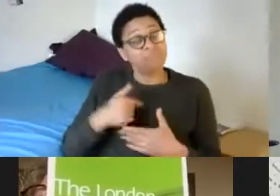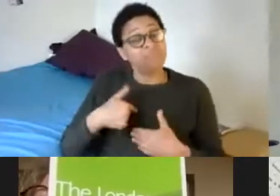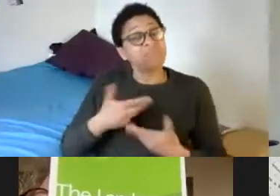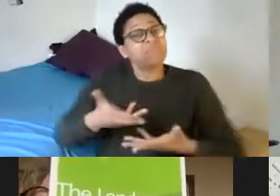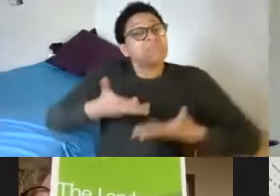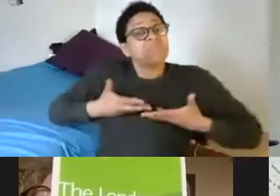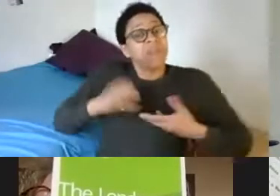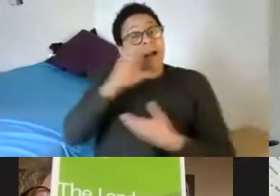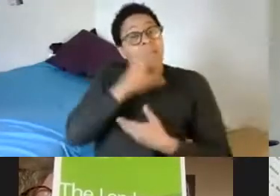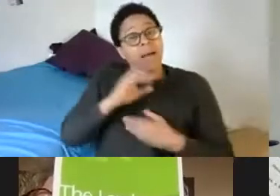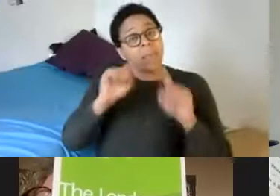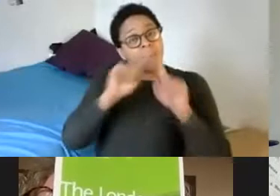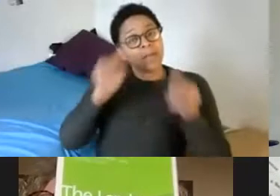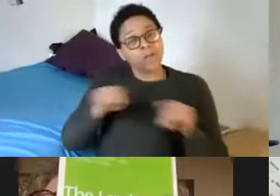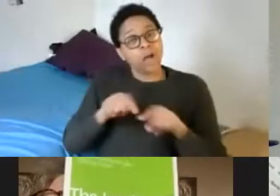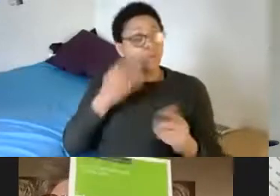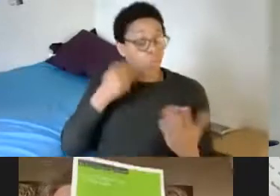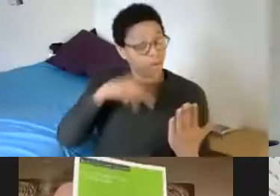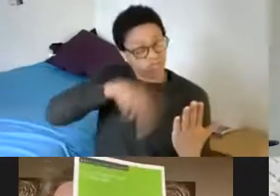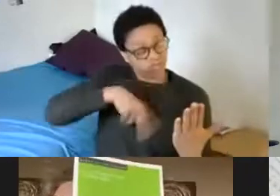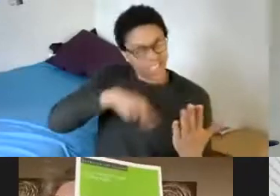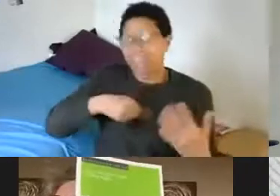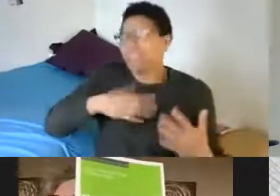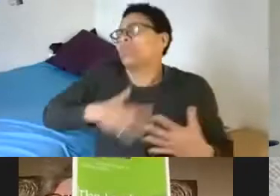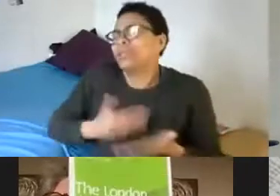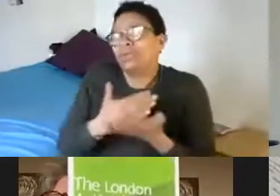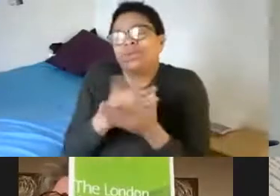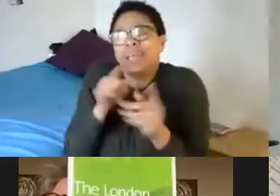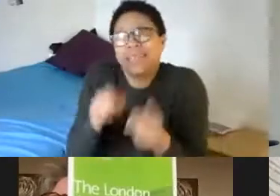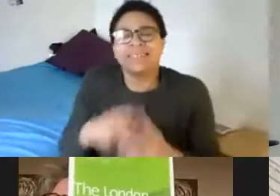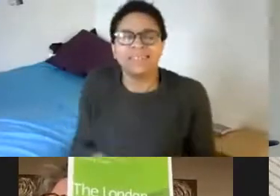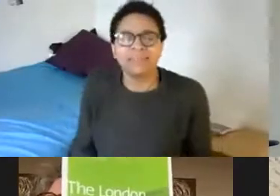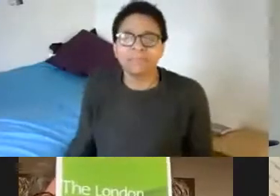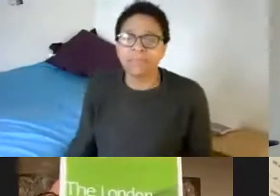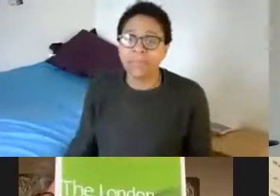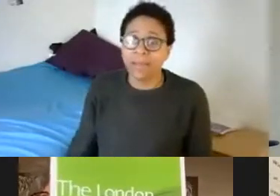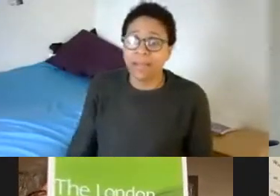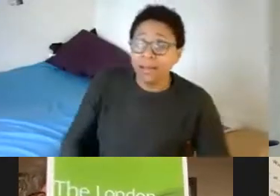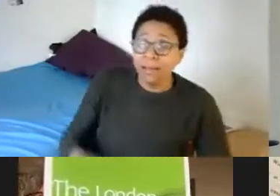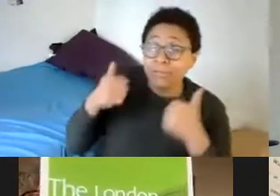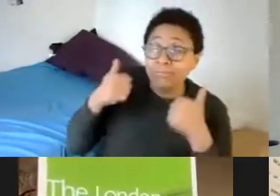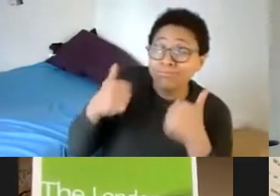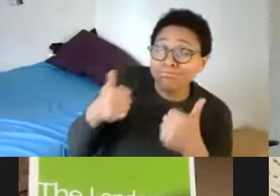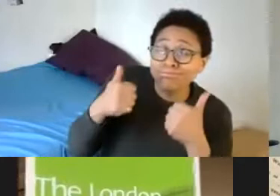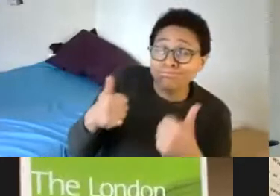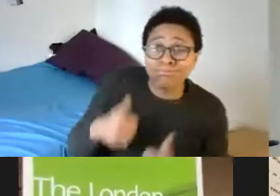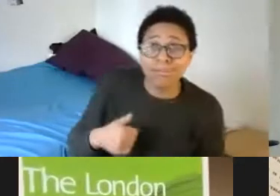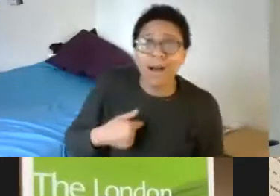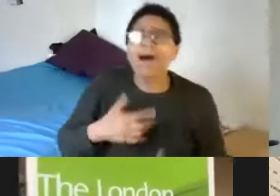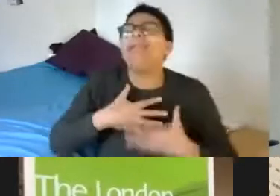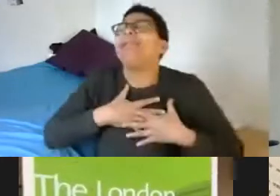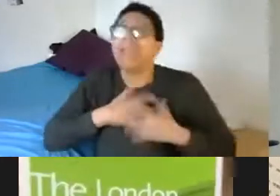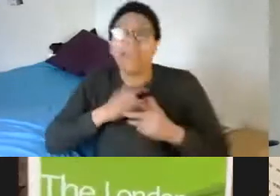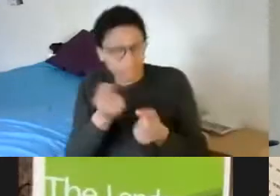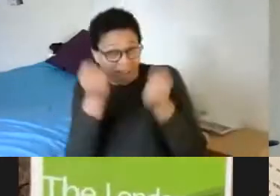was reading the story. Anyway, I just wanted to share that with you. No, brilliant examples. Thank you. I mean, that's what